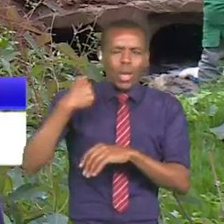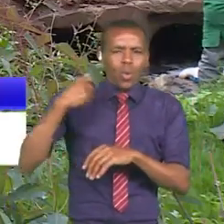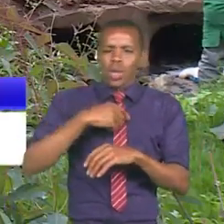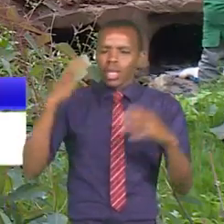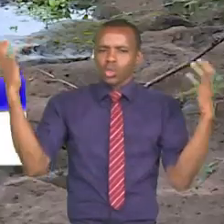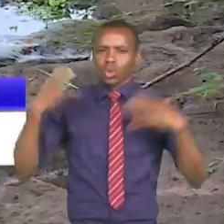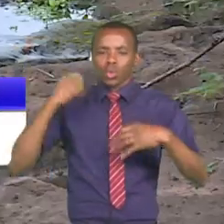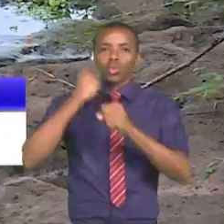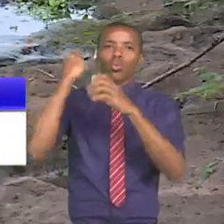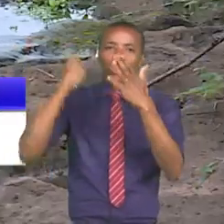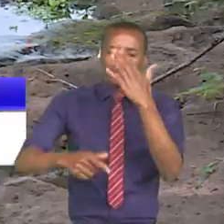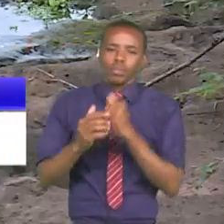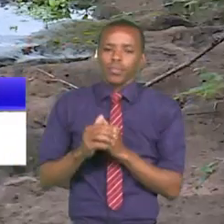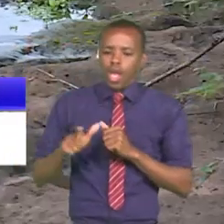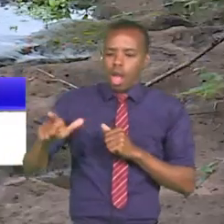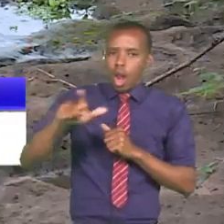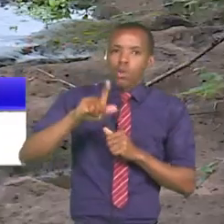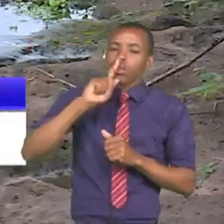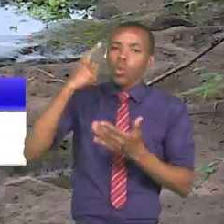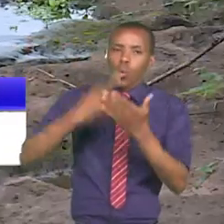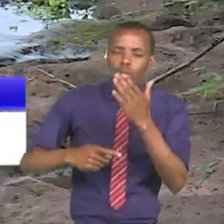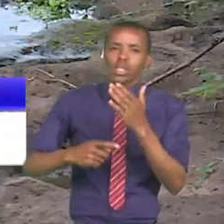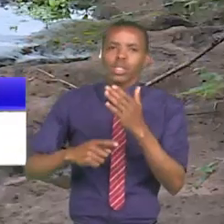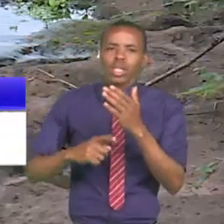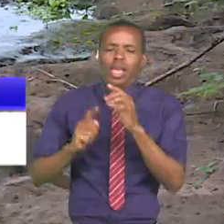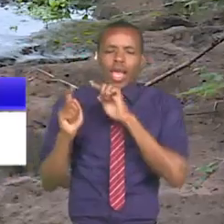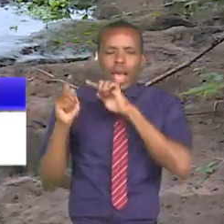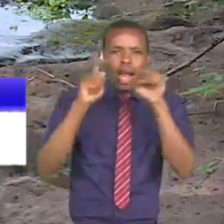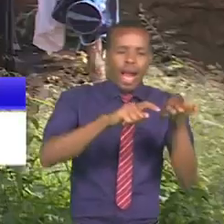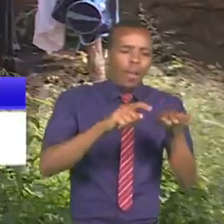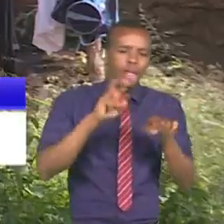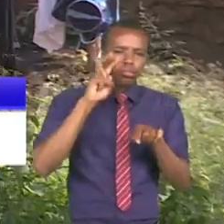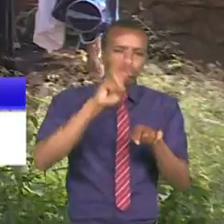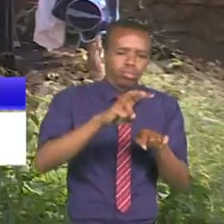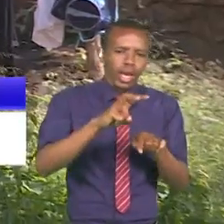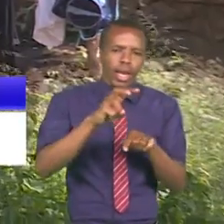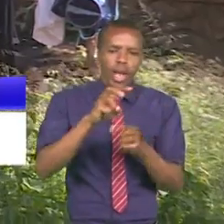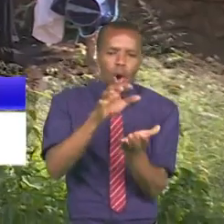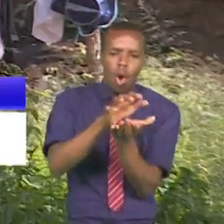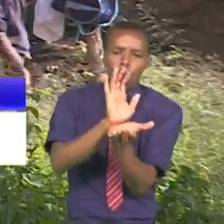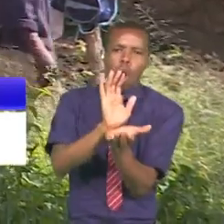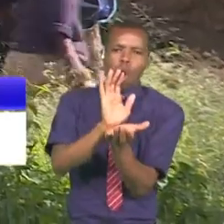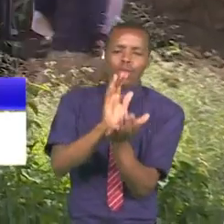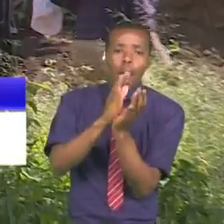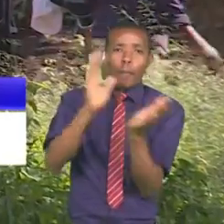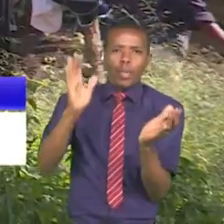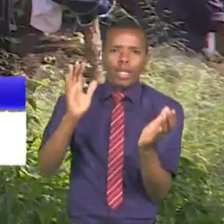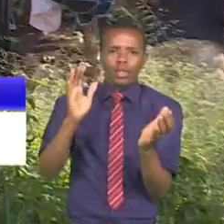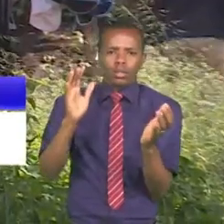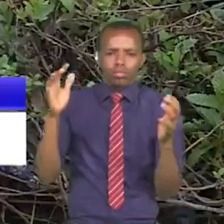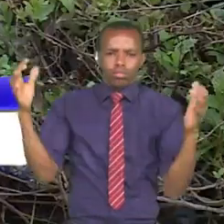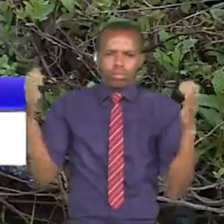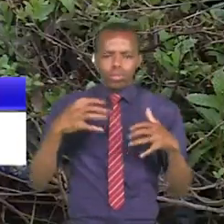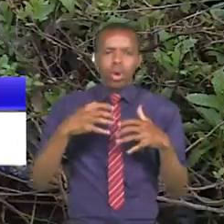sasa tutafanya nini. The locals say they even used to come and watch huge crocodiles that scared them from swimming